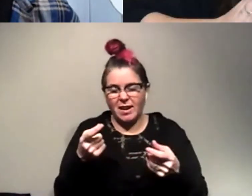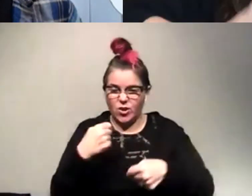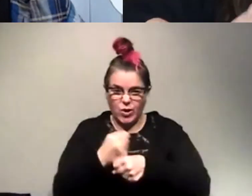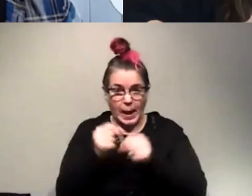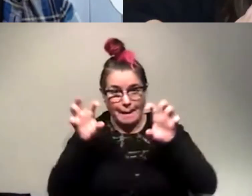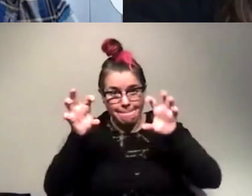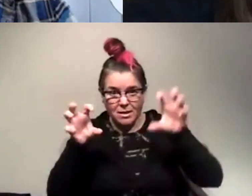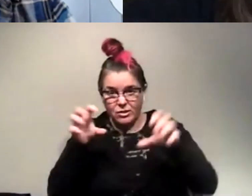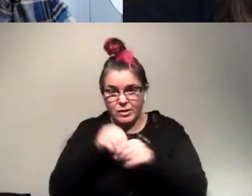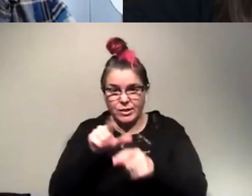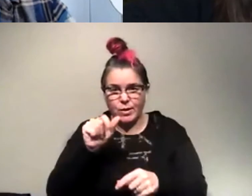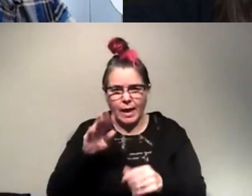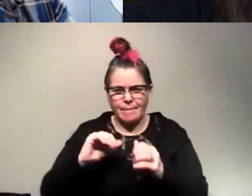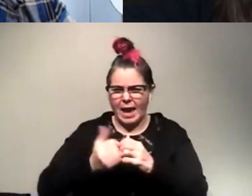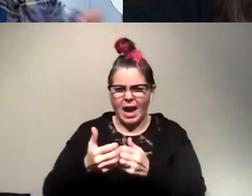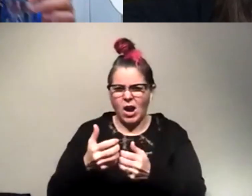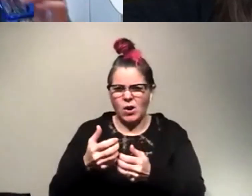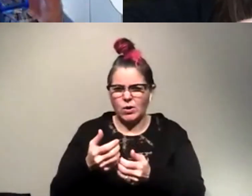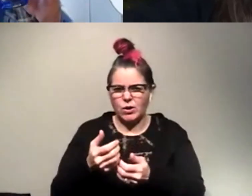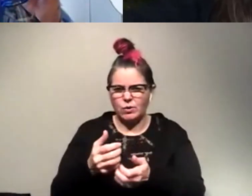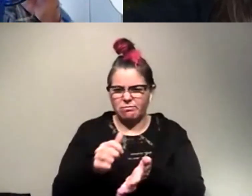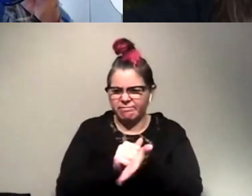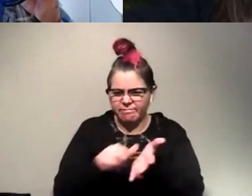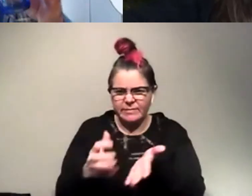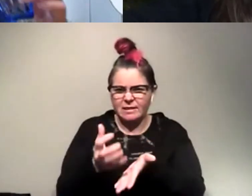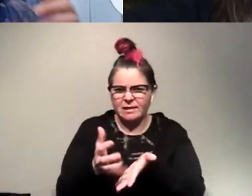Like, how do you get rid of that bacteria?